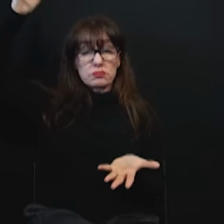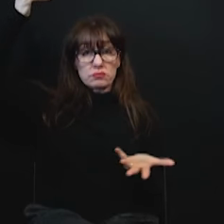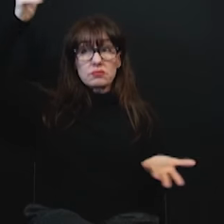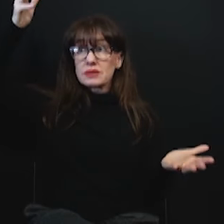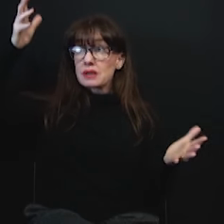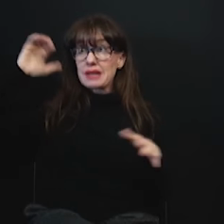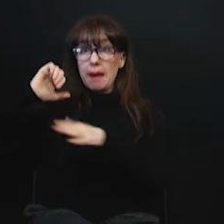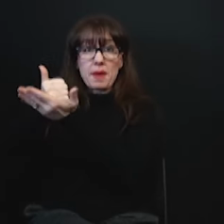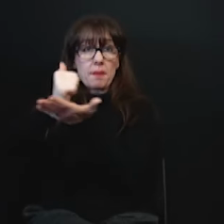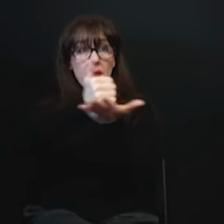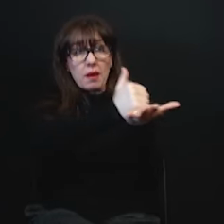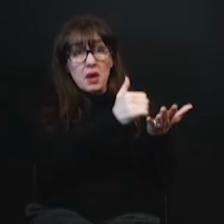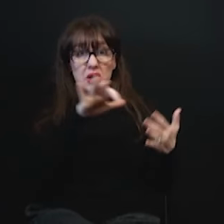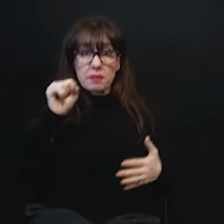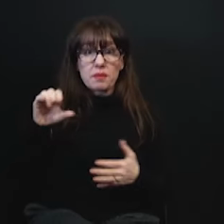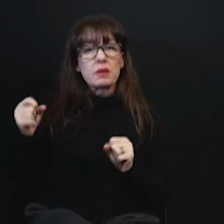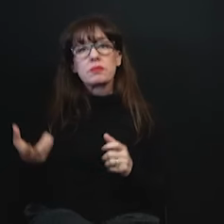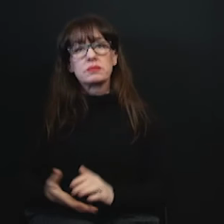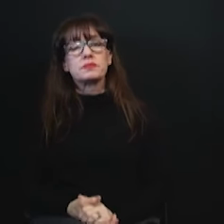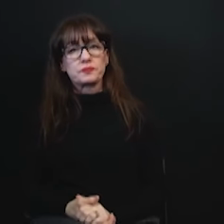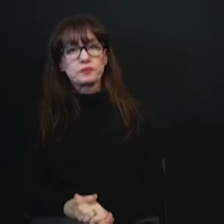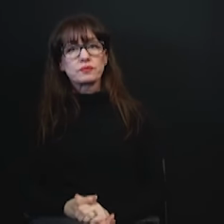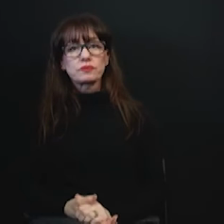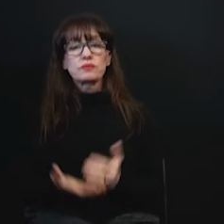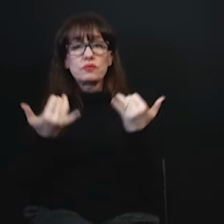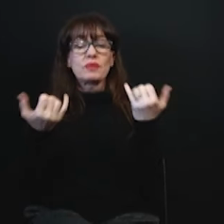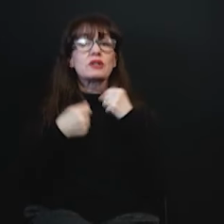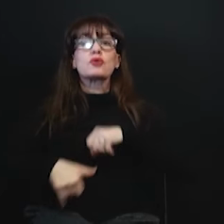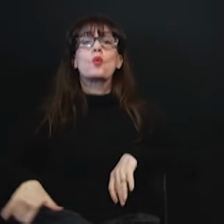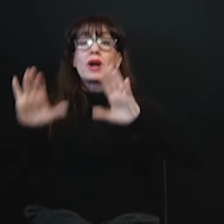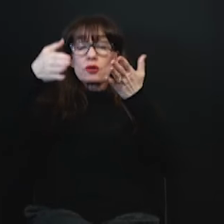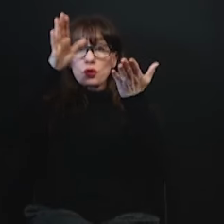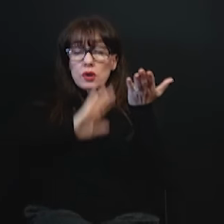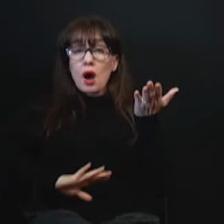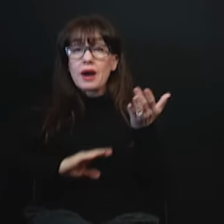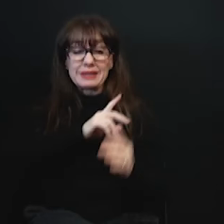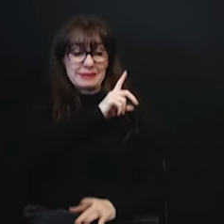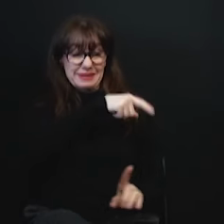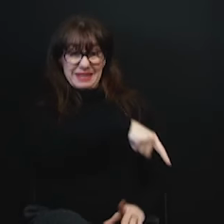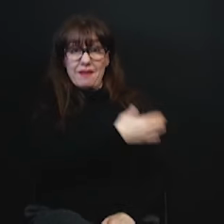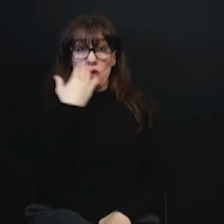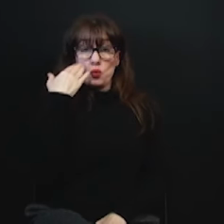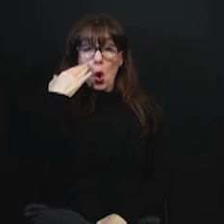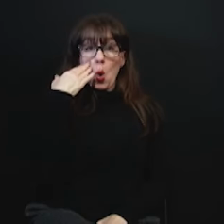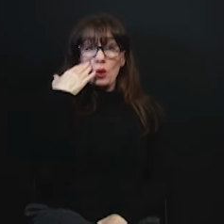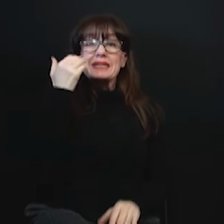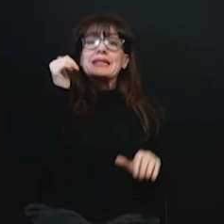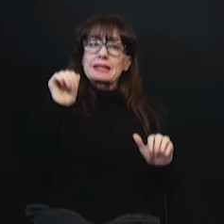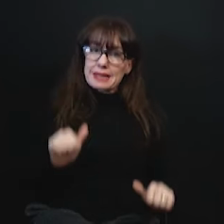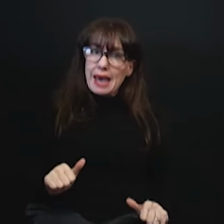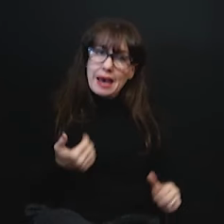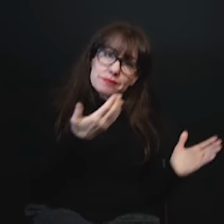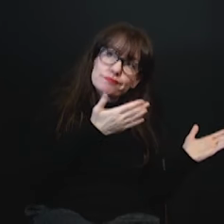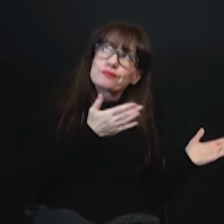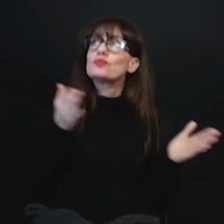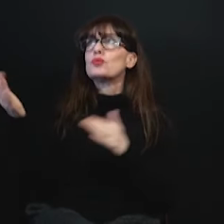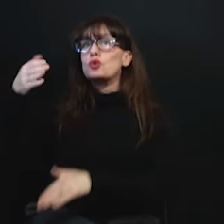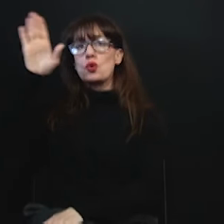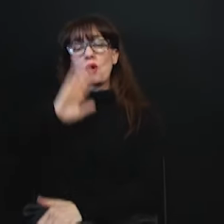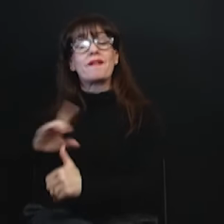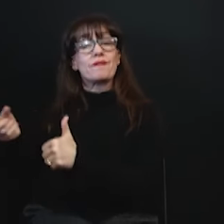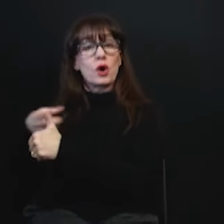Yeah. Amen. Amen. So surrendered to God, David knows that he can turn to God,